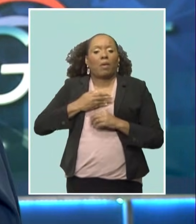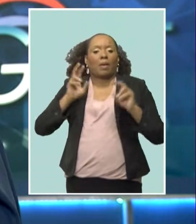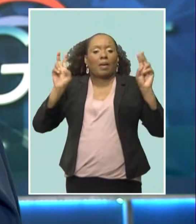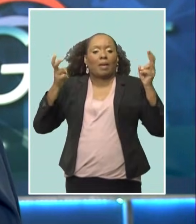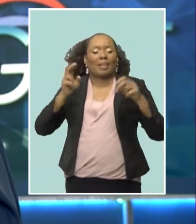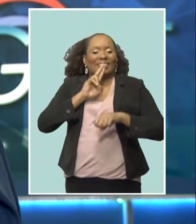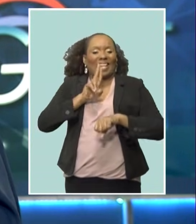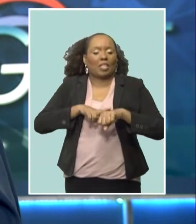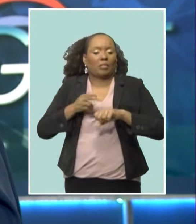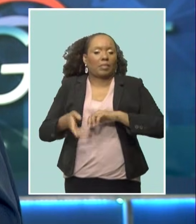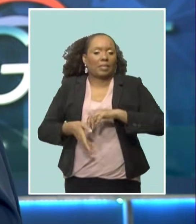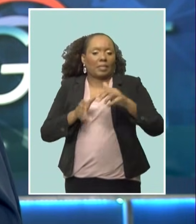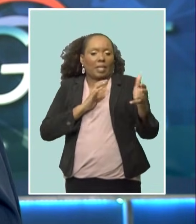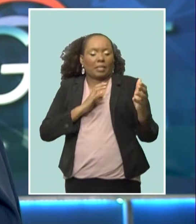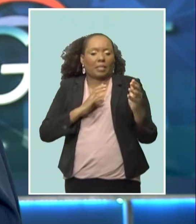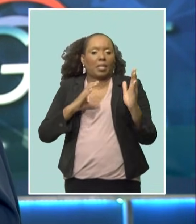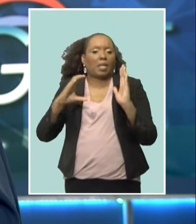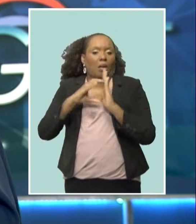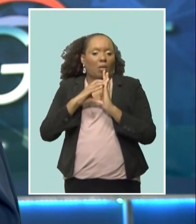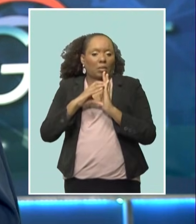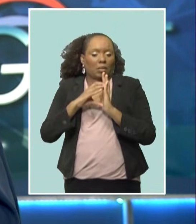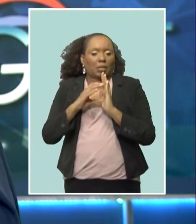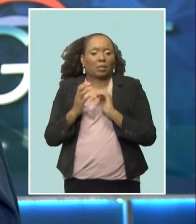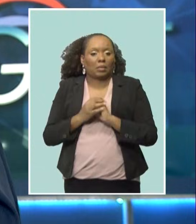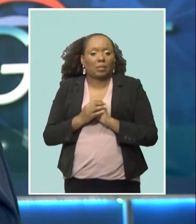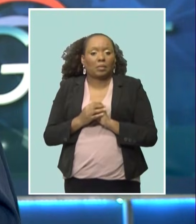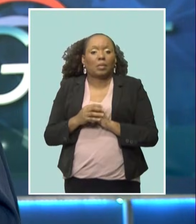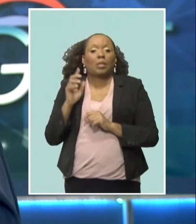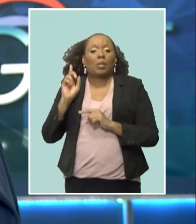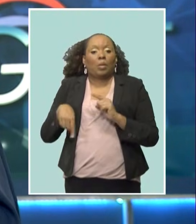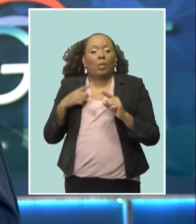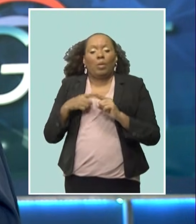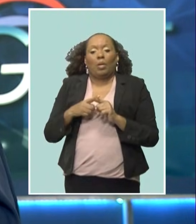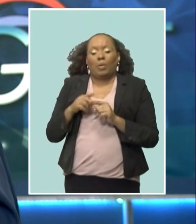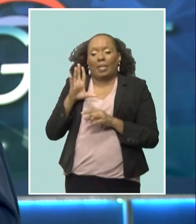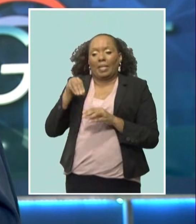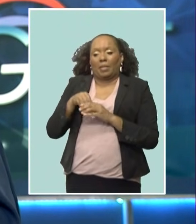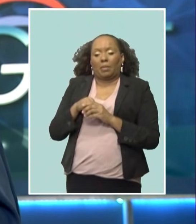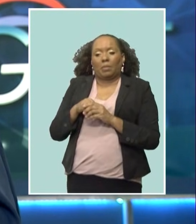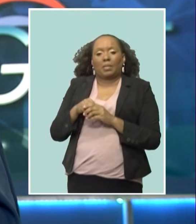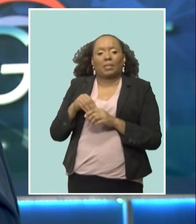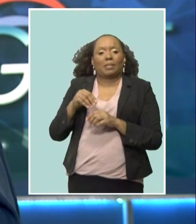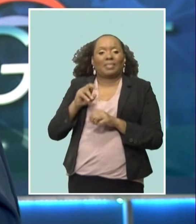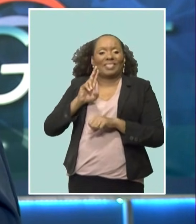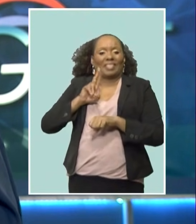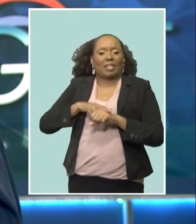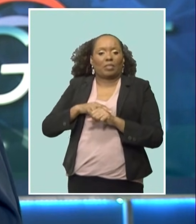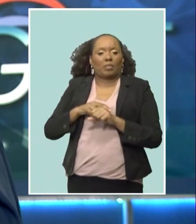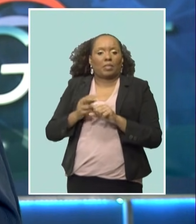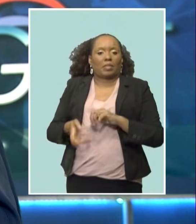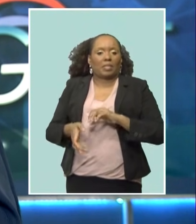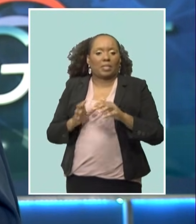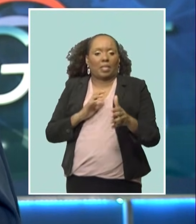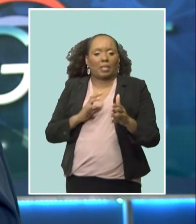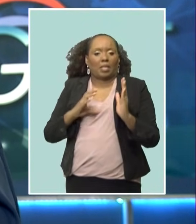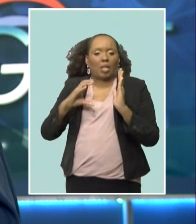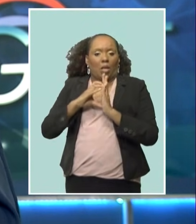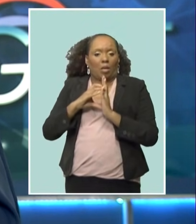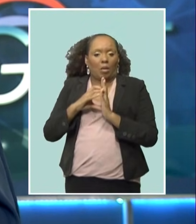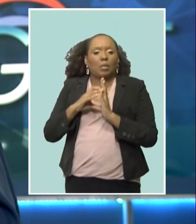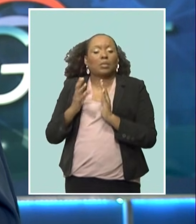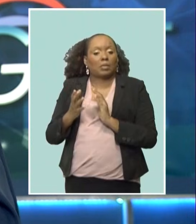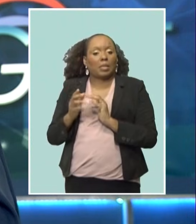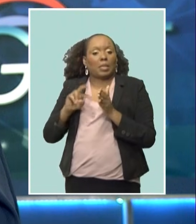Prime Minister Motley adds that by embedding natural disaster clauses in its debt for nature swaps, Barbados has demonstrated